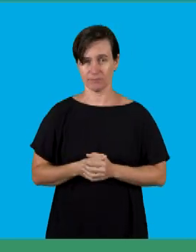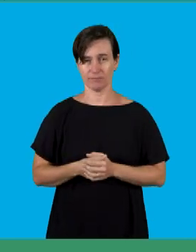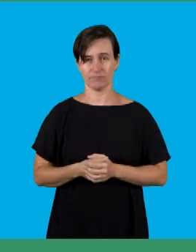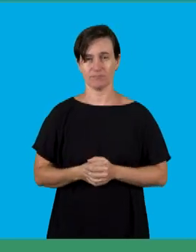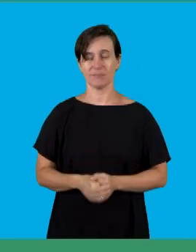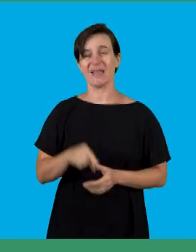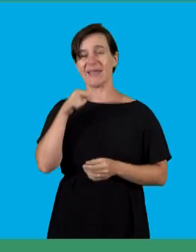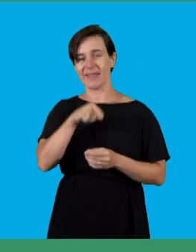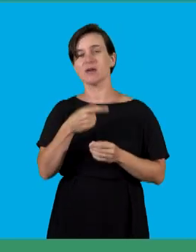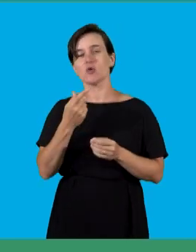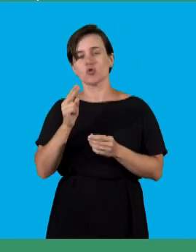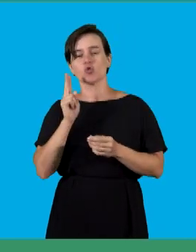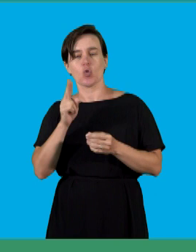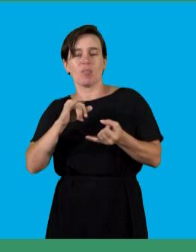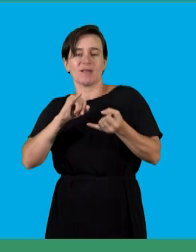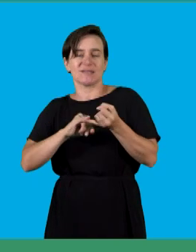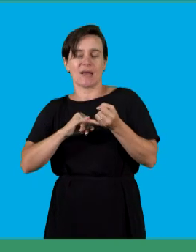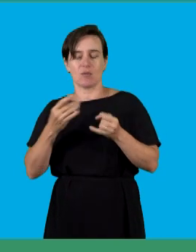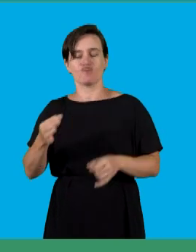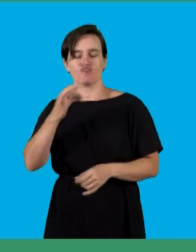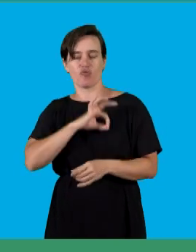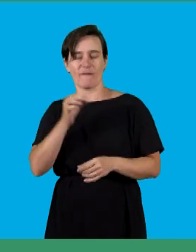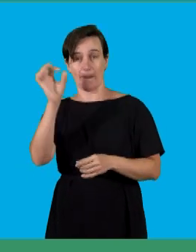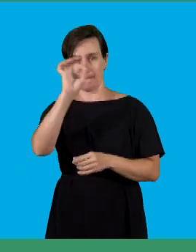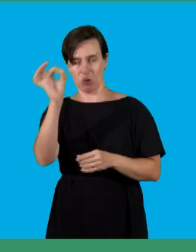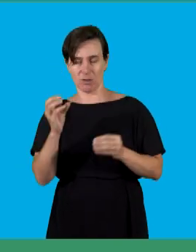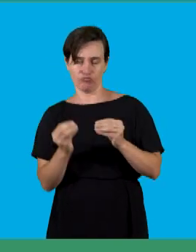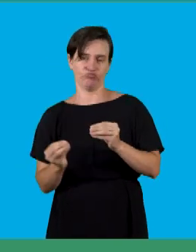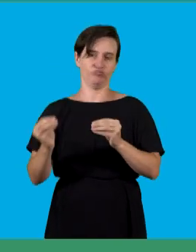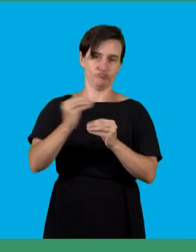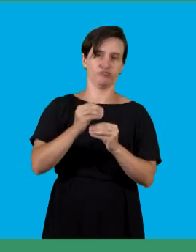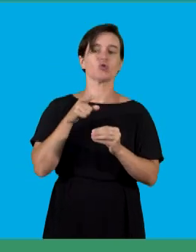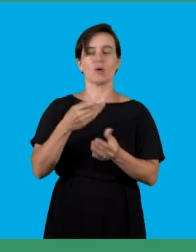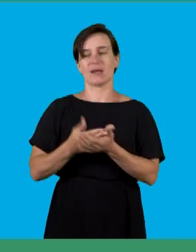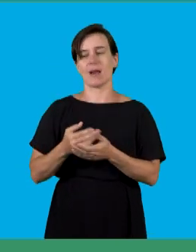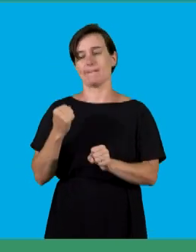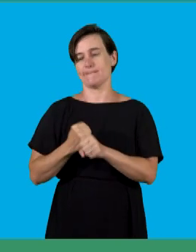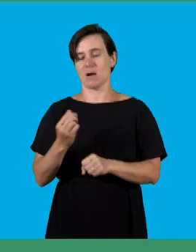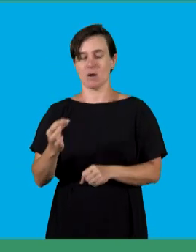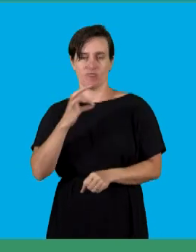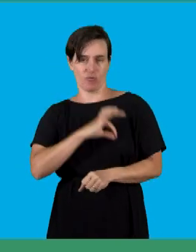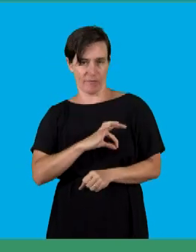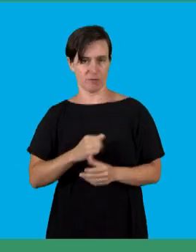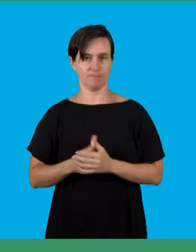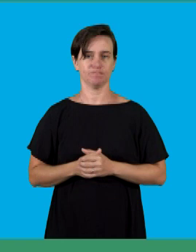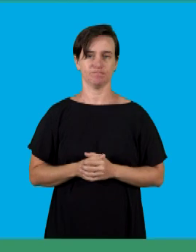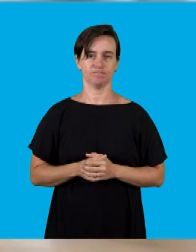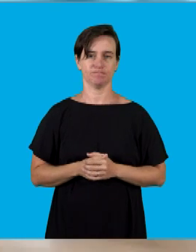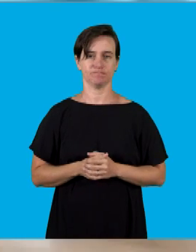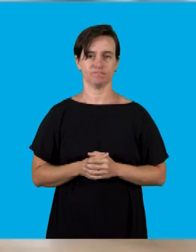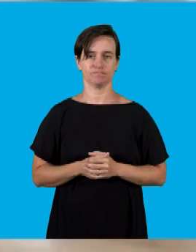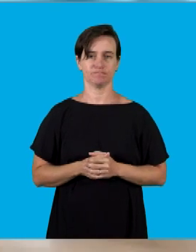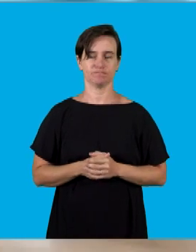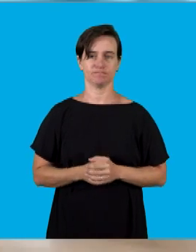are going to add a standard profit percentage to obtain profit when we are selling. So